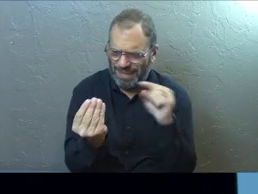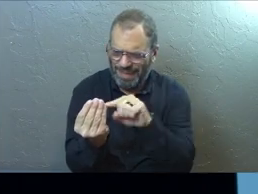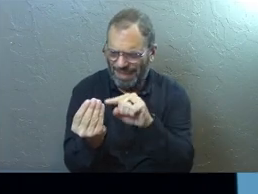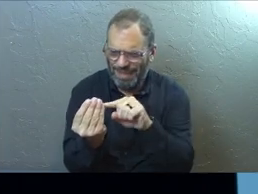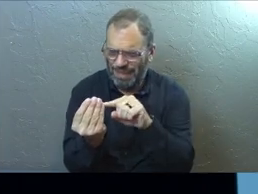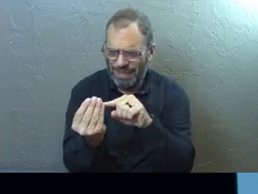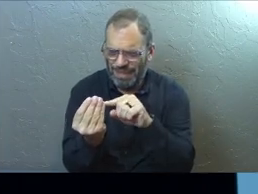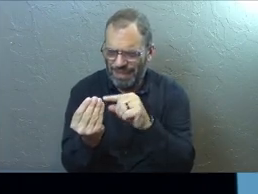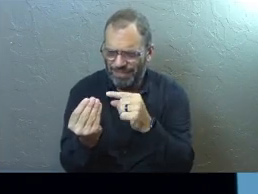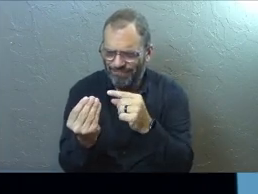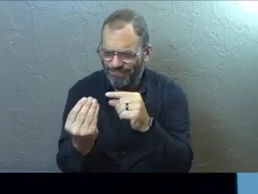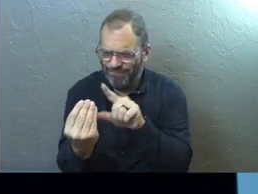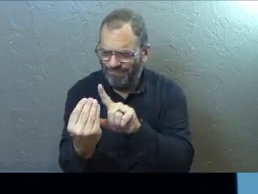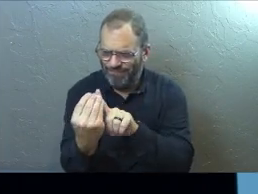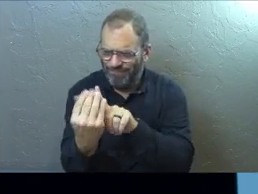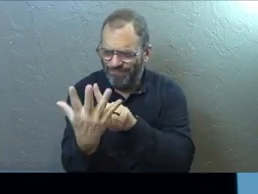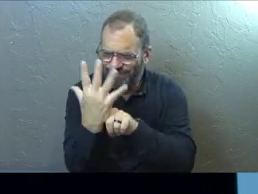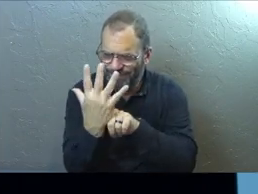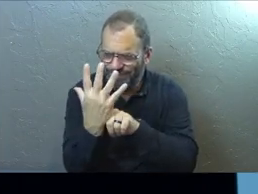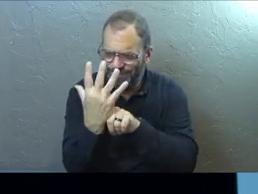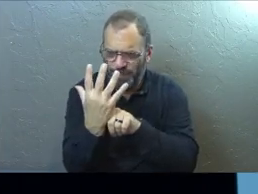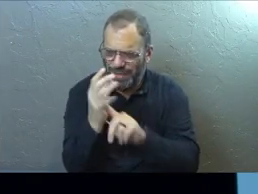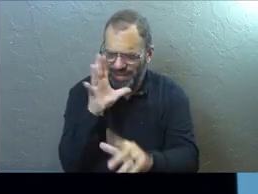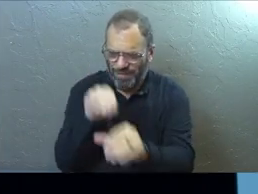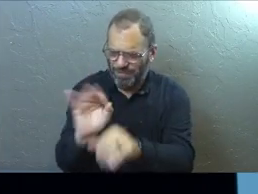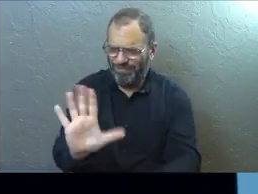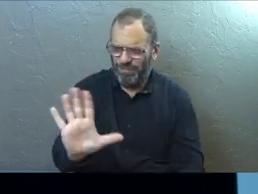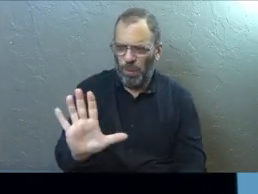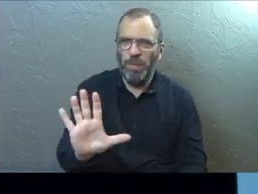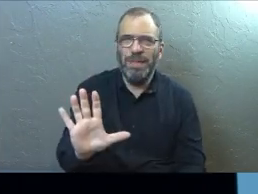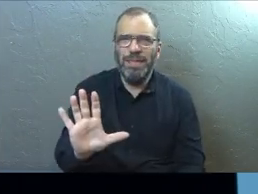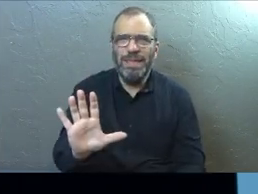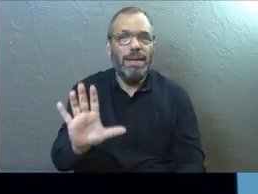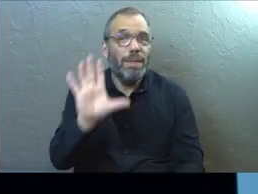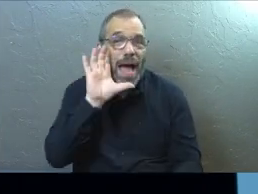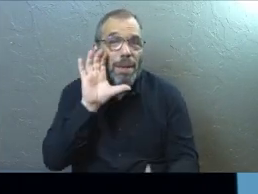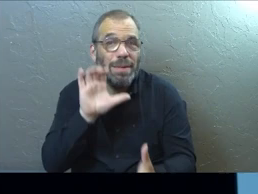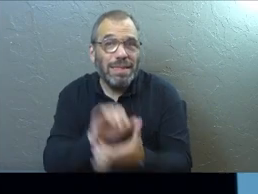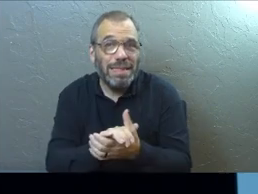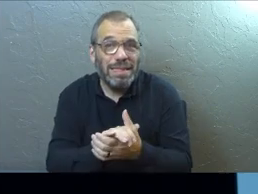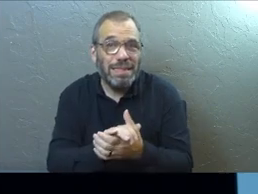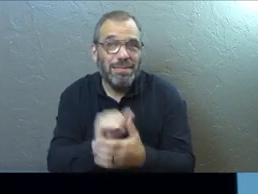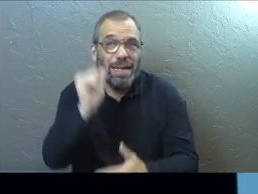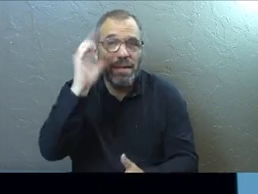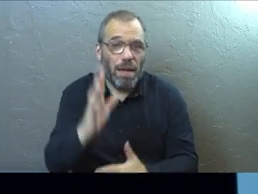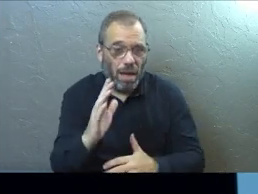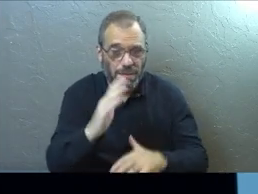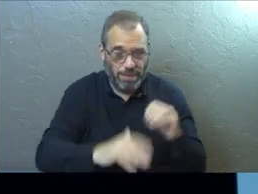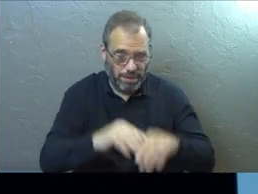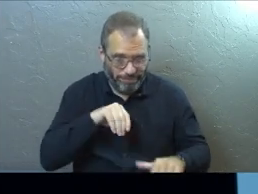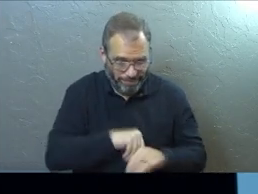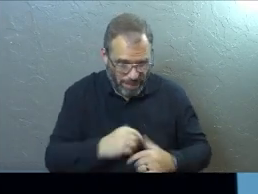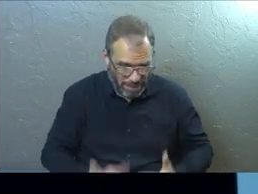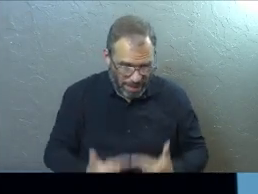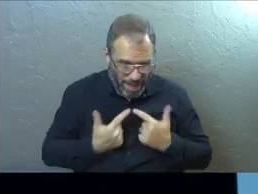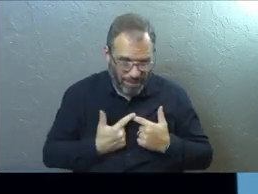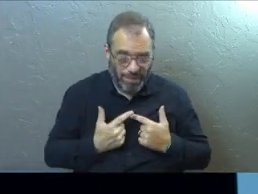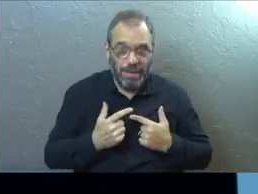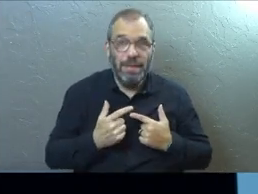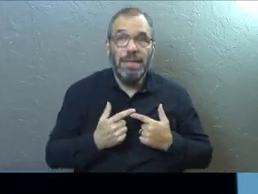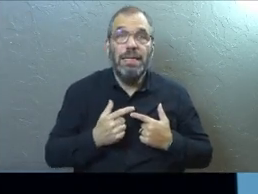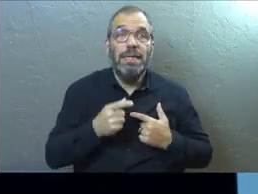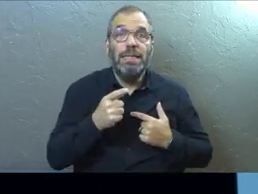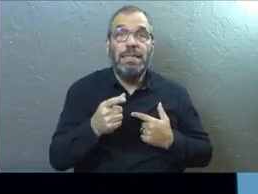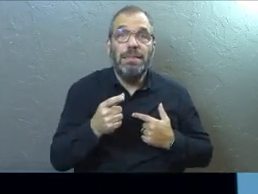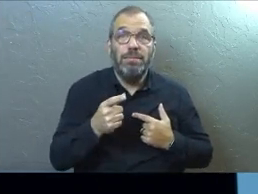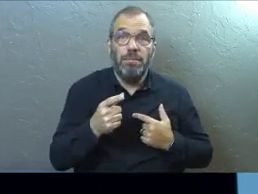We're constantly around it and it's happening, but we're not supposed to be a part of it. And I really think one of the ways that God has built into our life to say, hey, this is how